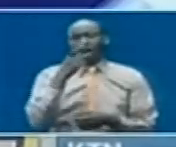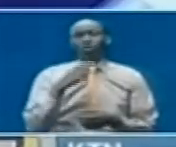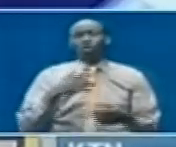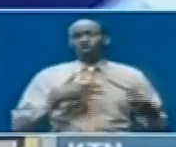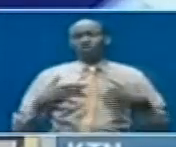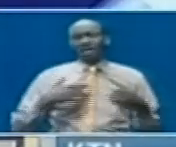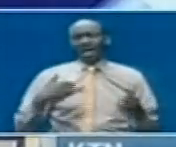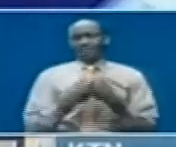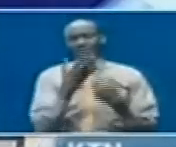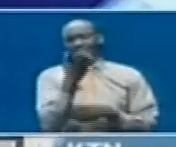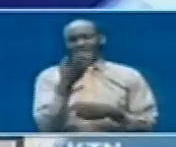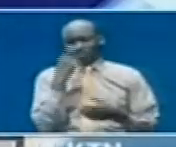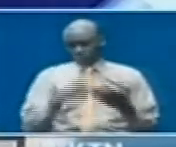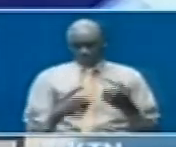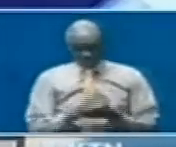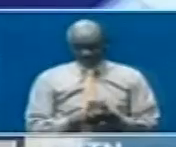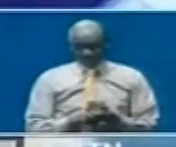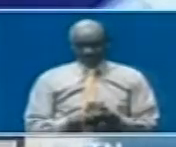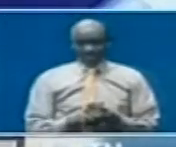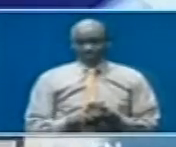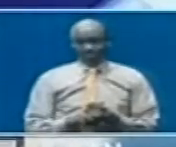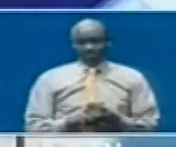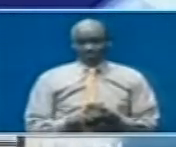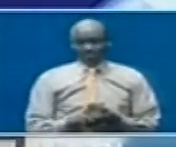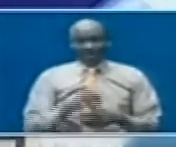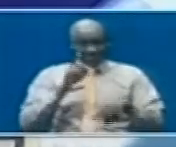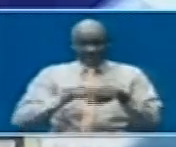that probably we should bring up is the fact that